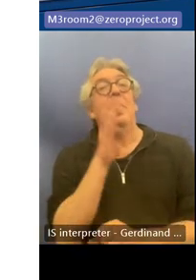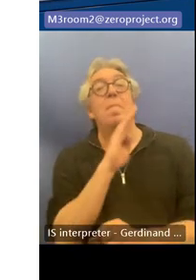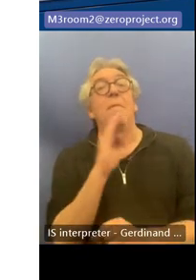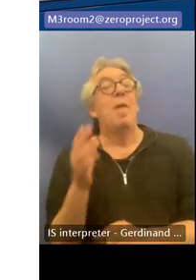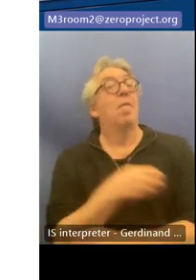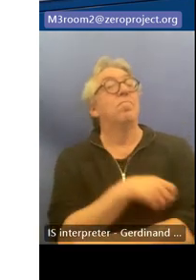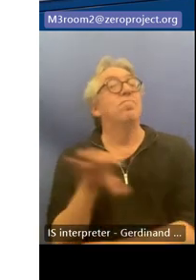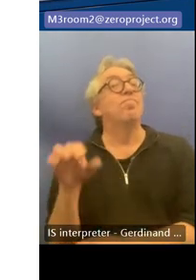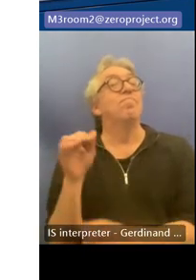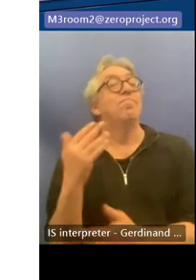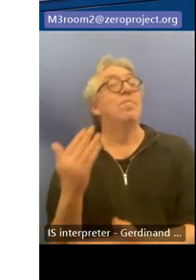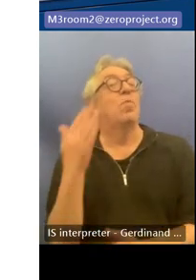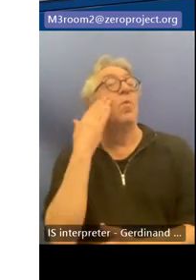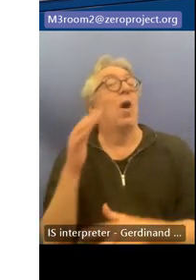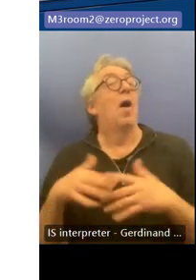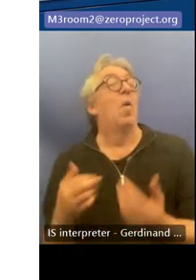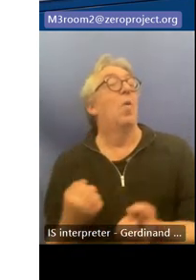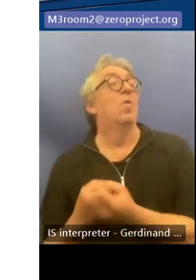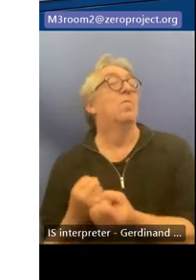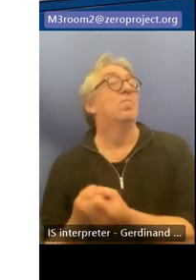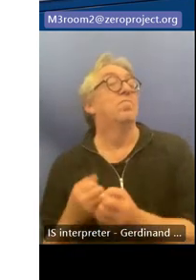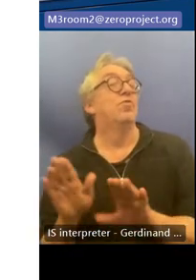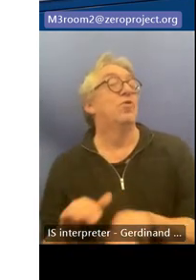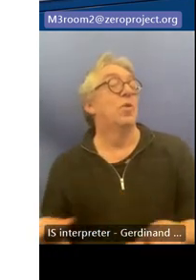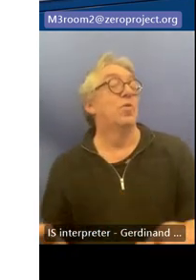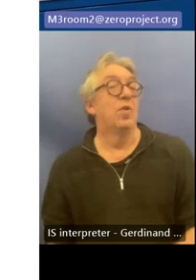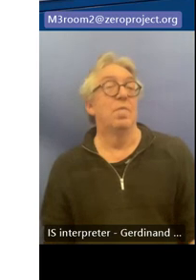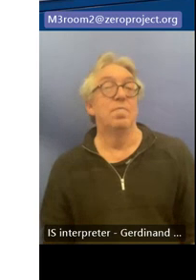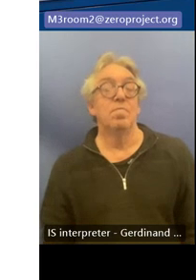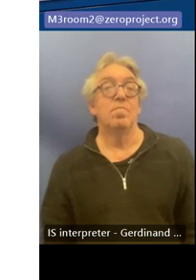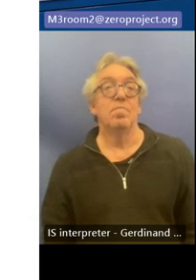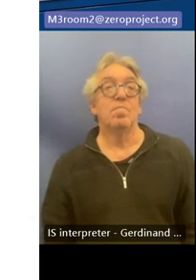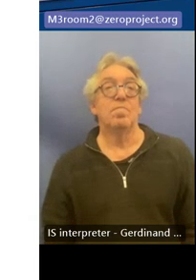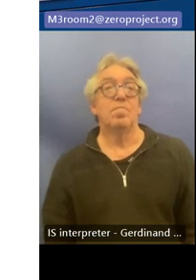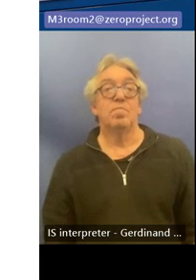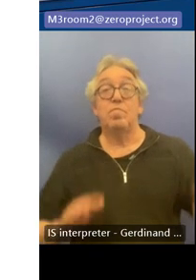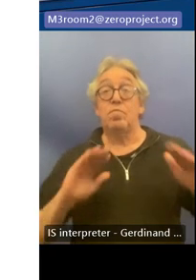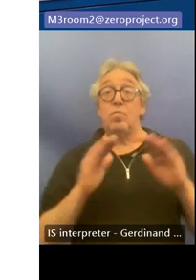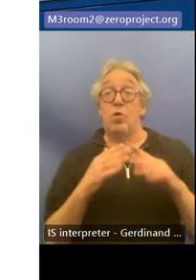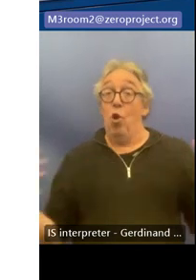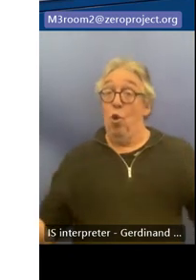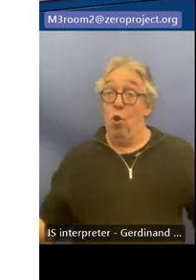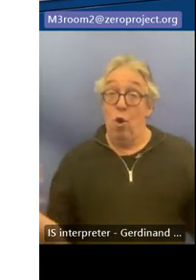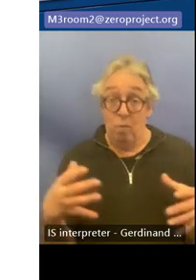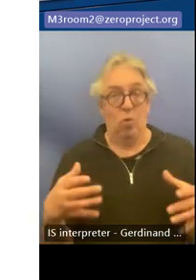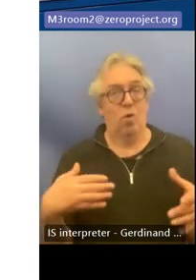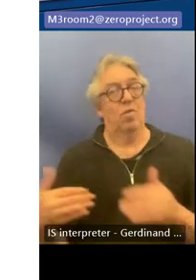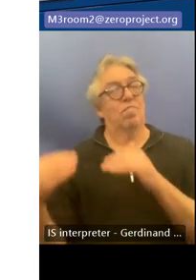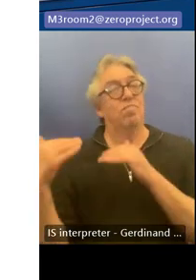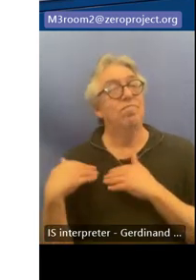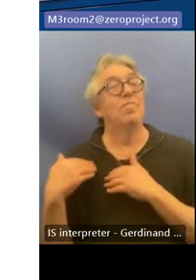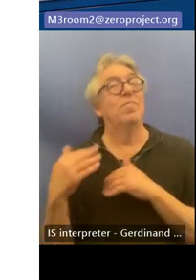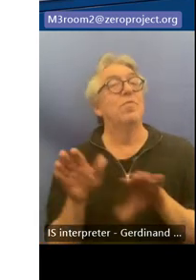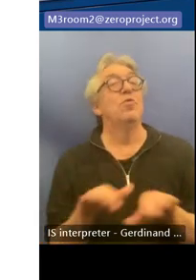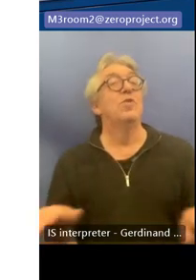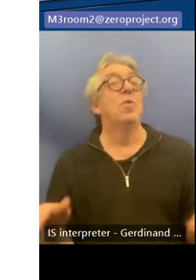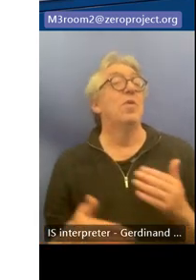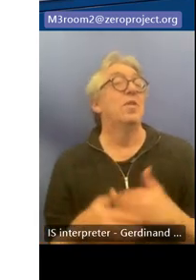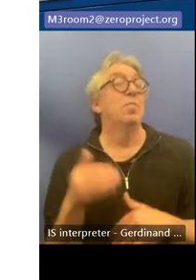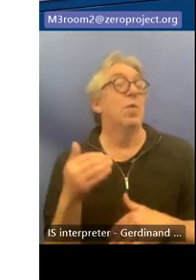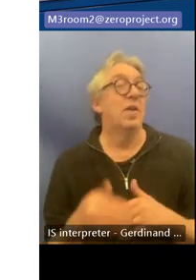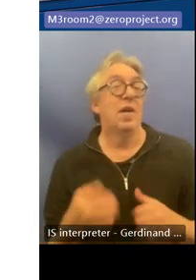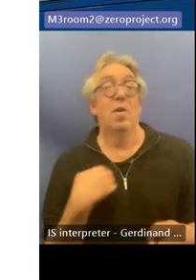We are also sharing with the community the responsibility for the children with disabilities. We are working with teachers. We